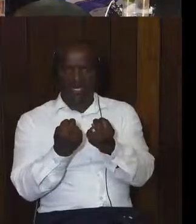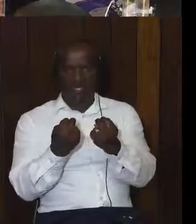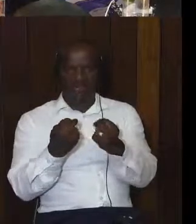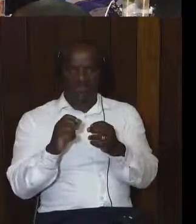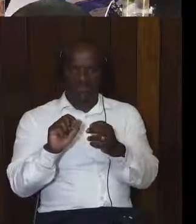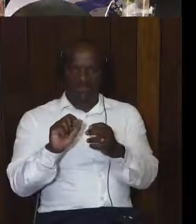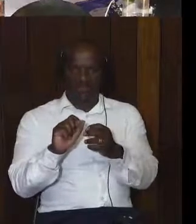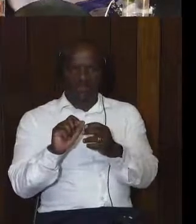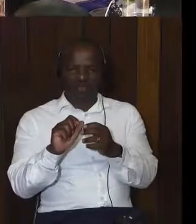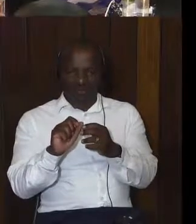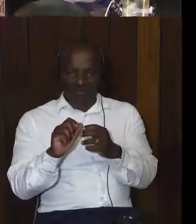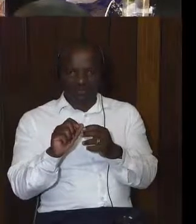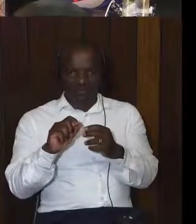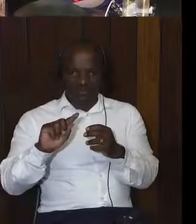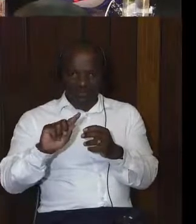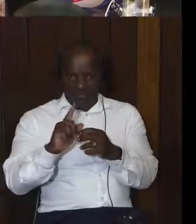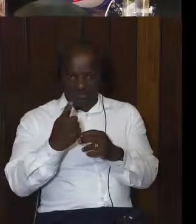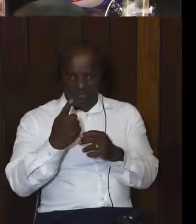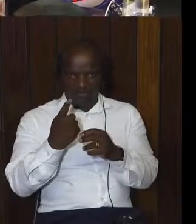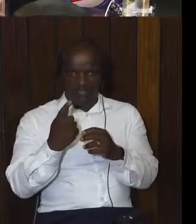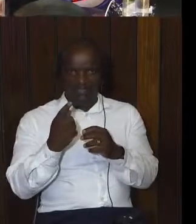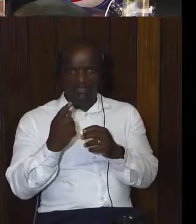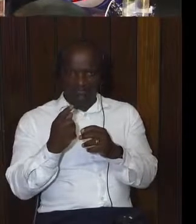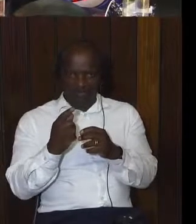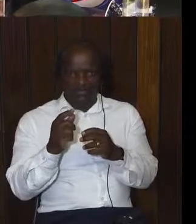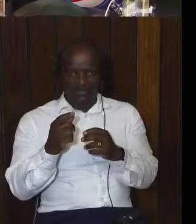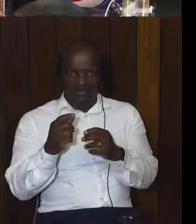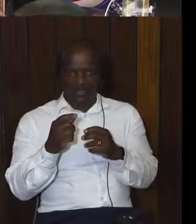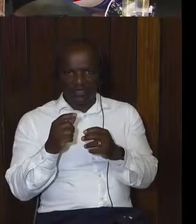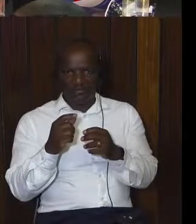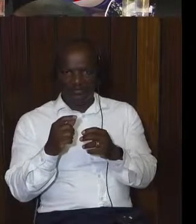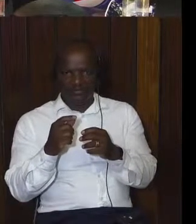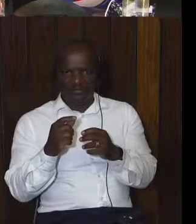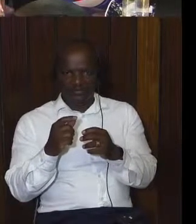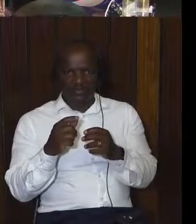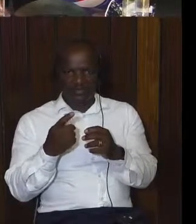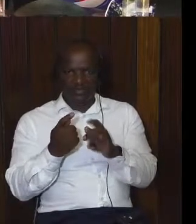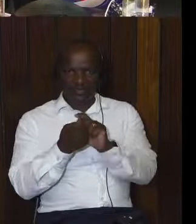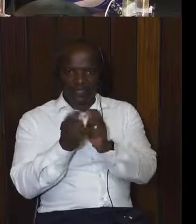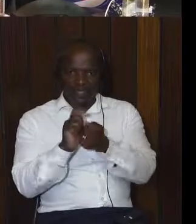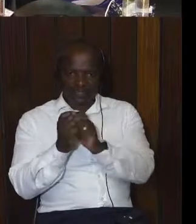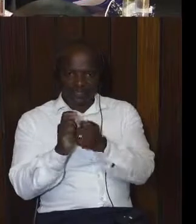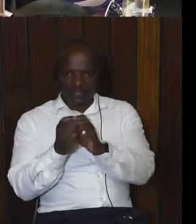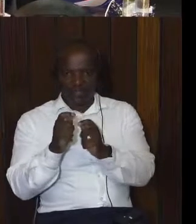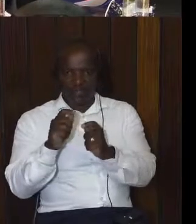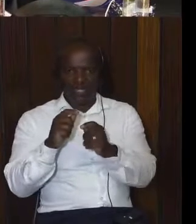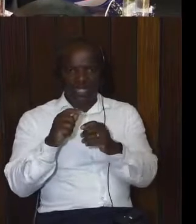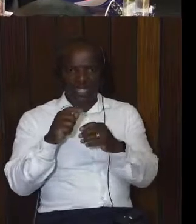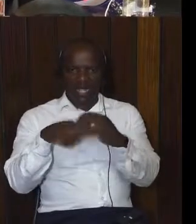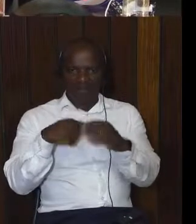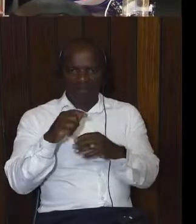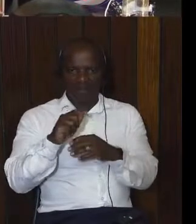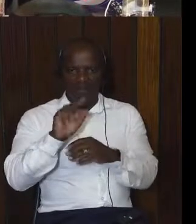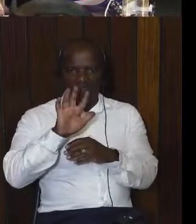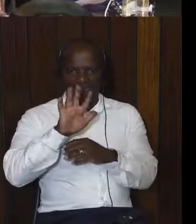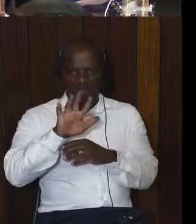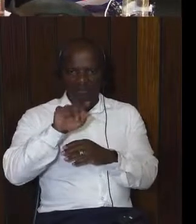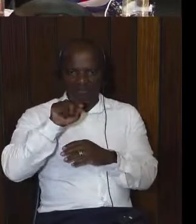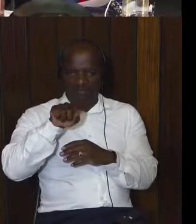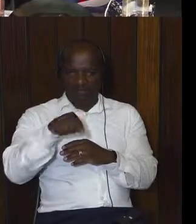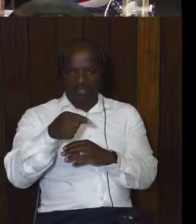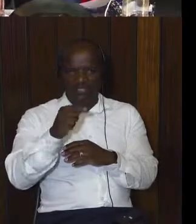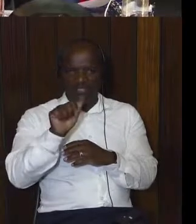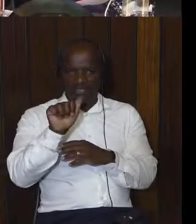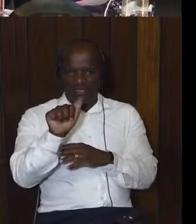matter, but then the major issue is then the downwards adjustment of 5.6 million in the budget. These were